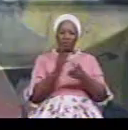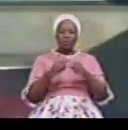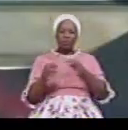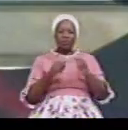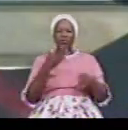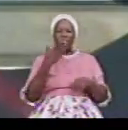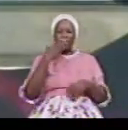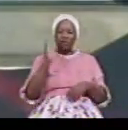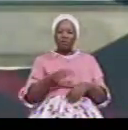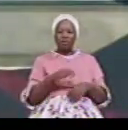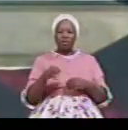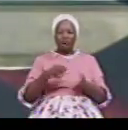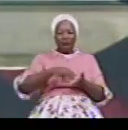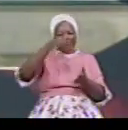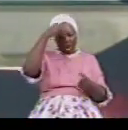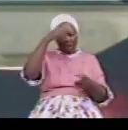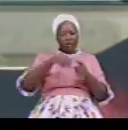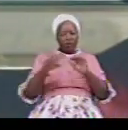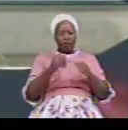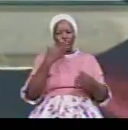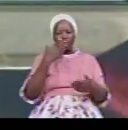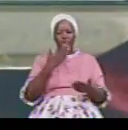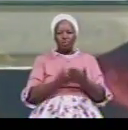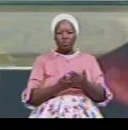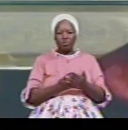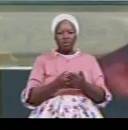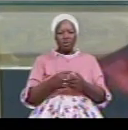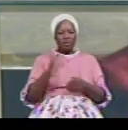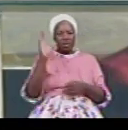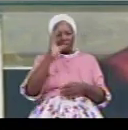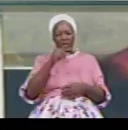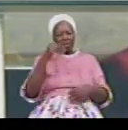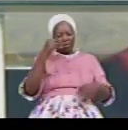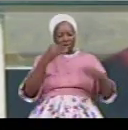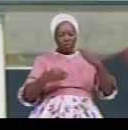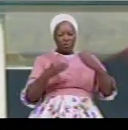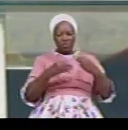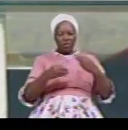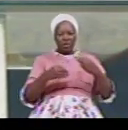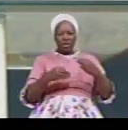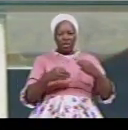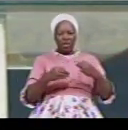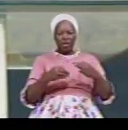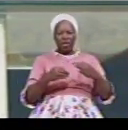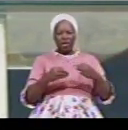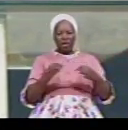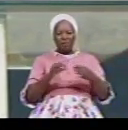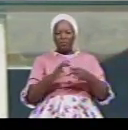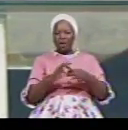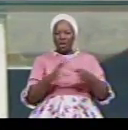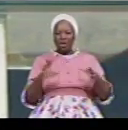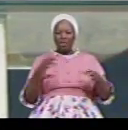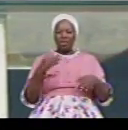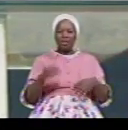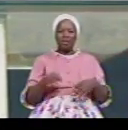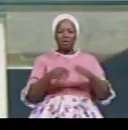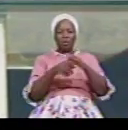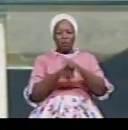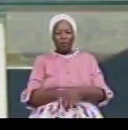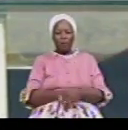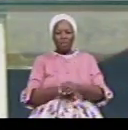do well, seek judgment, relieve the oppressed, judge the